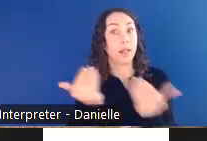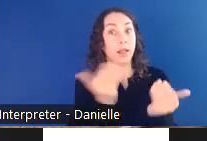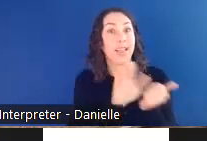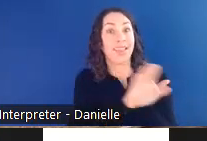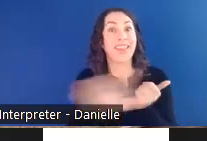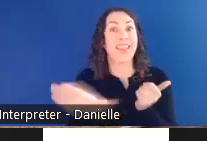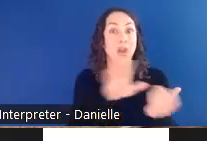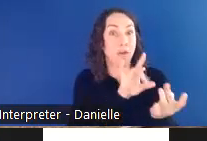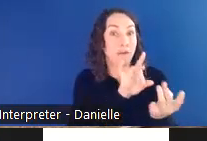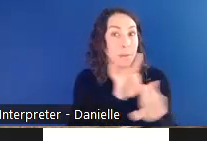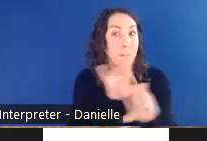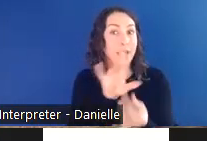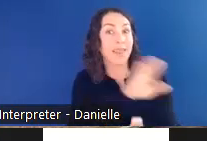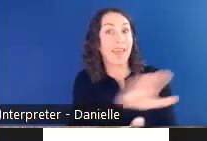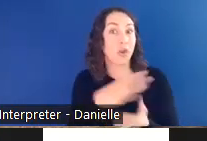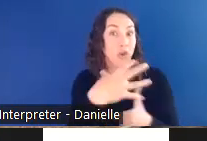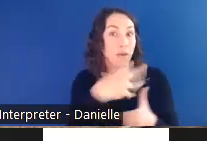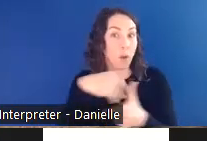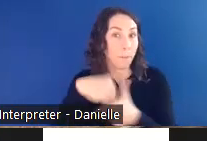that are going to be offered?